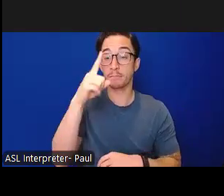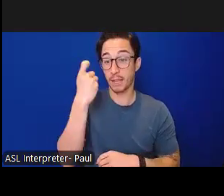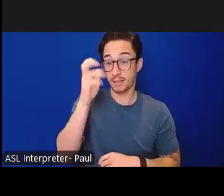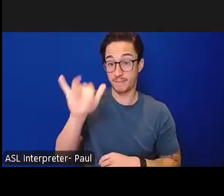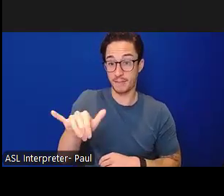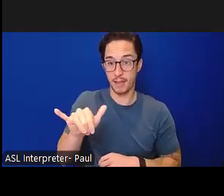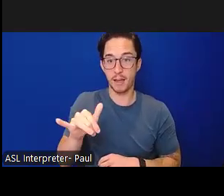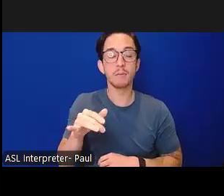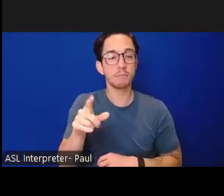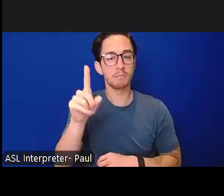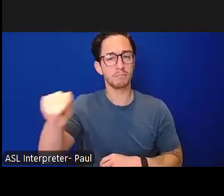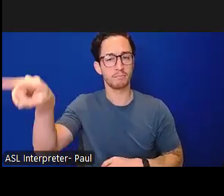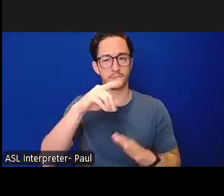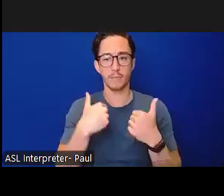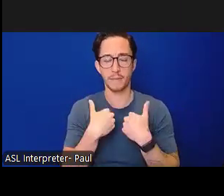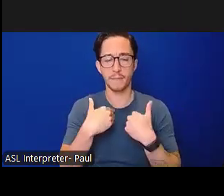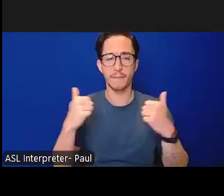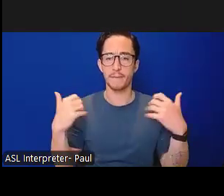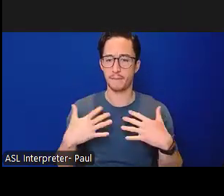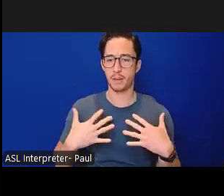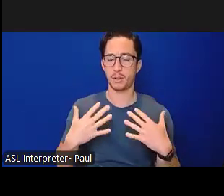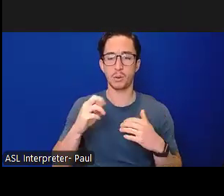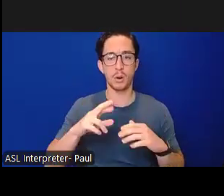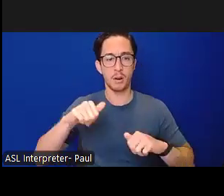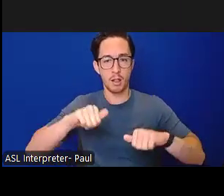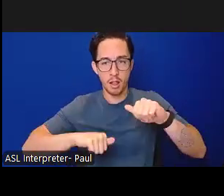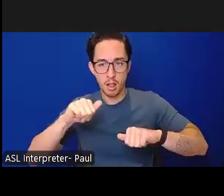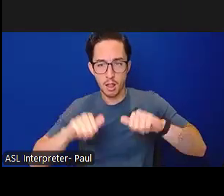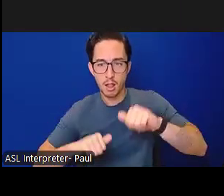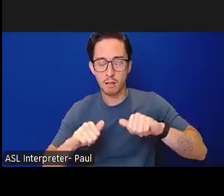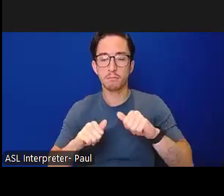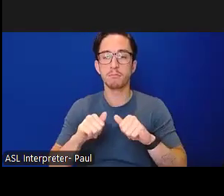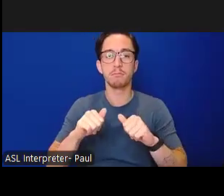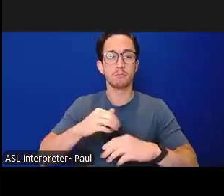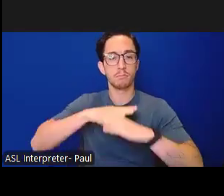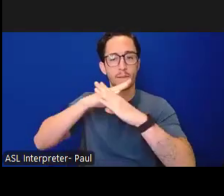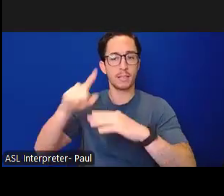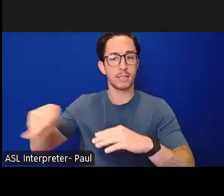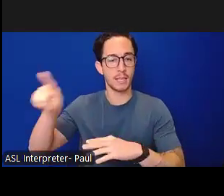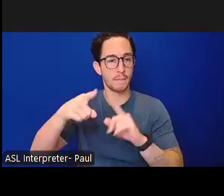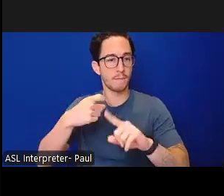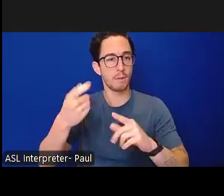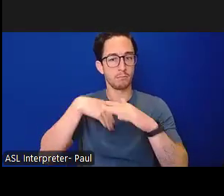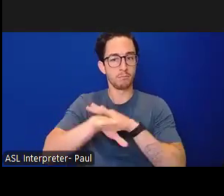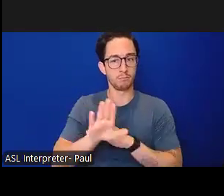that, there is this fear or this hesitancy that keeps them from coming through your doors.